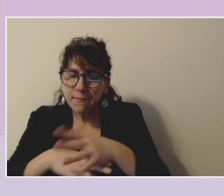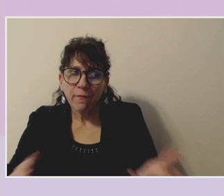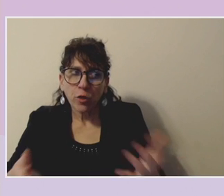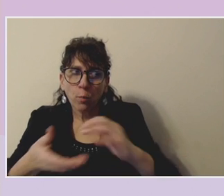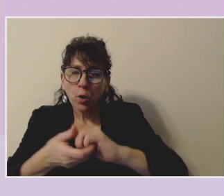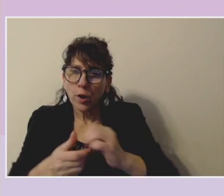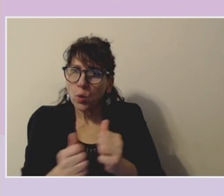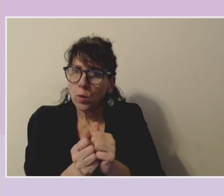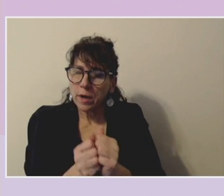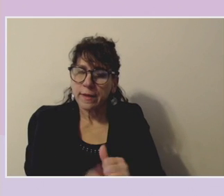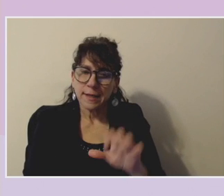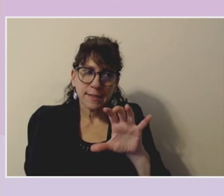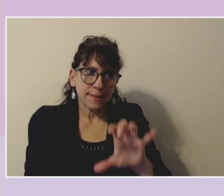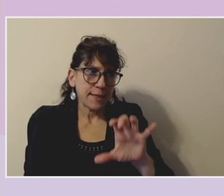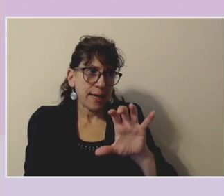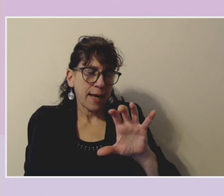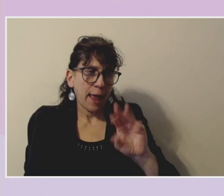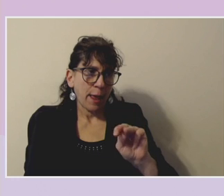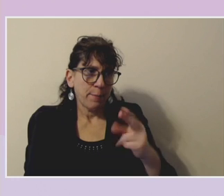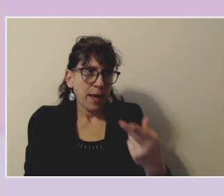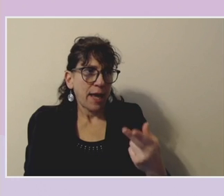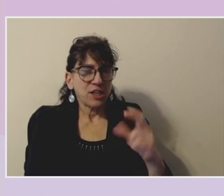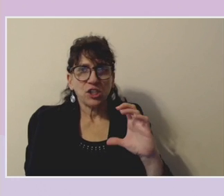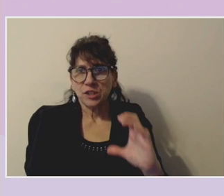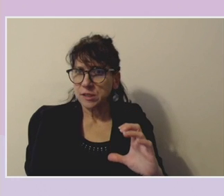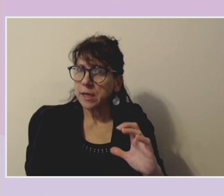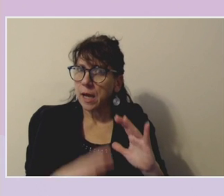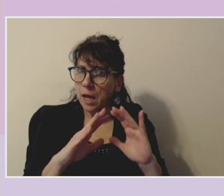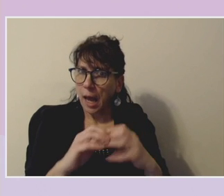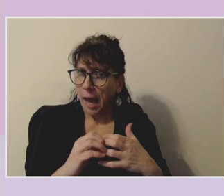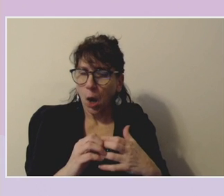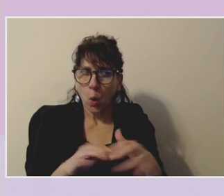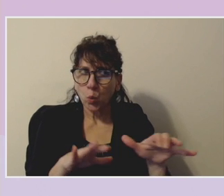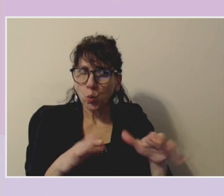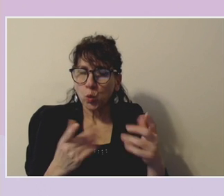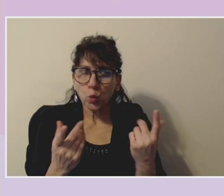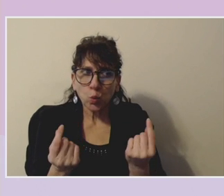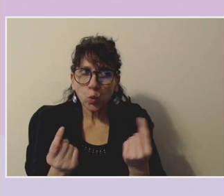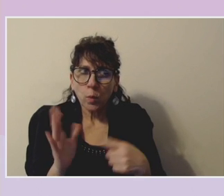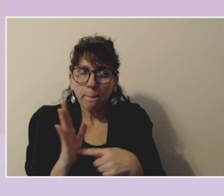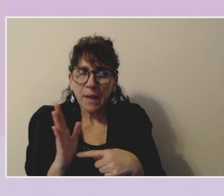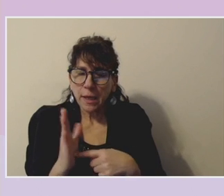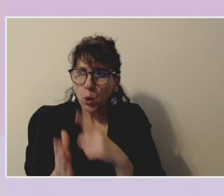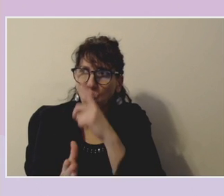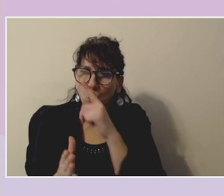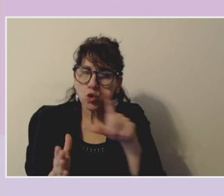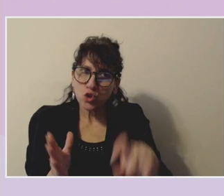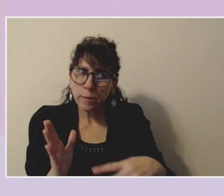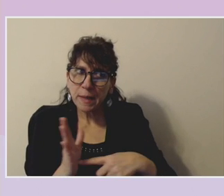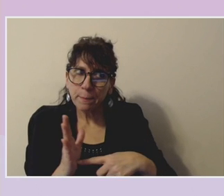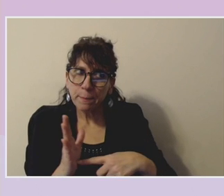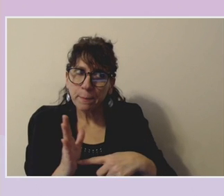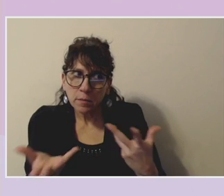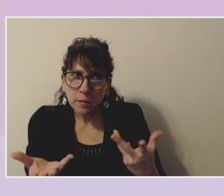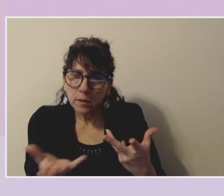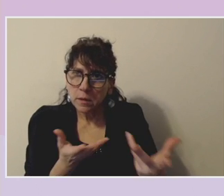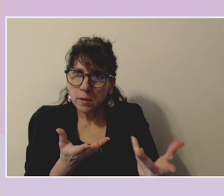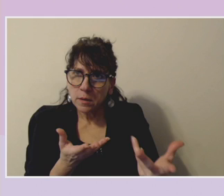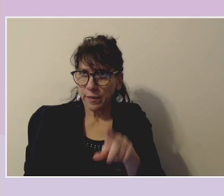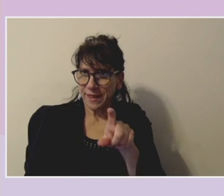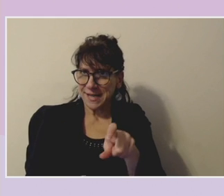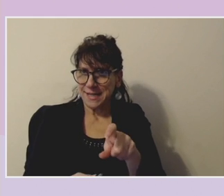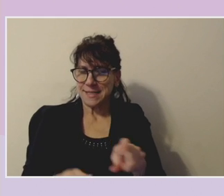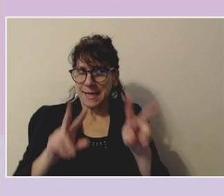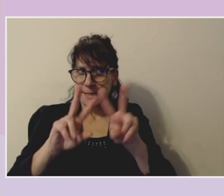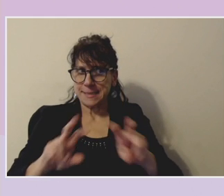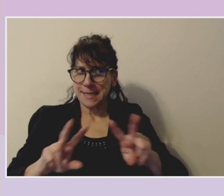a CMHC, you know, how should they best go about the billing, or, you know, who should do the billing? And so with that needs assessment survey, we're